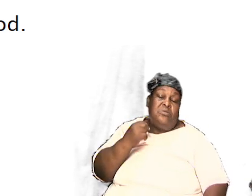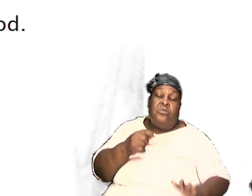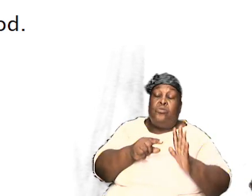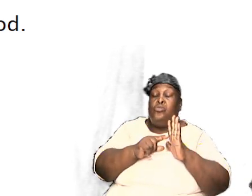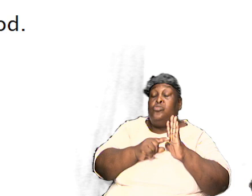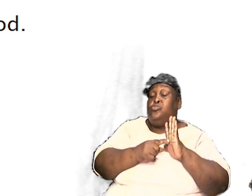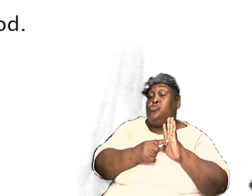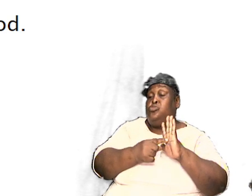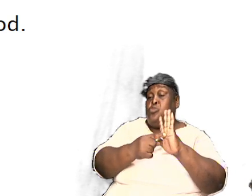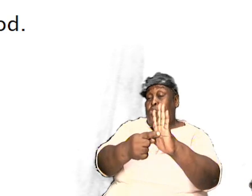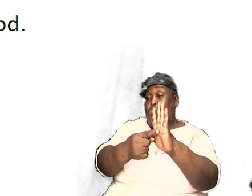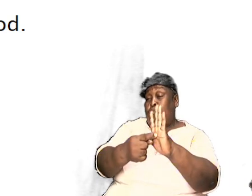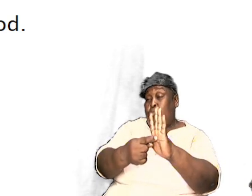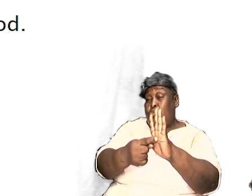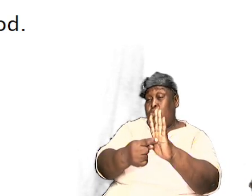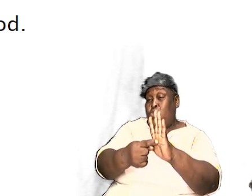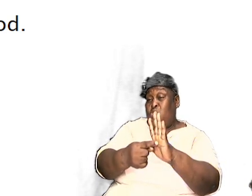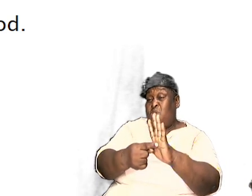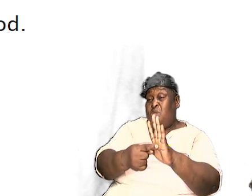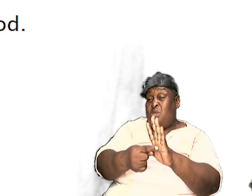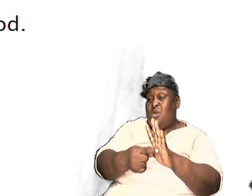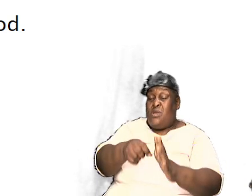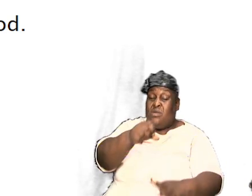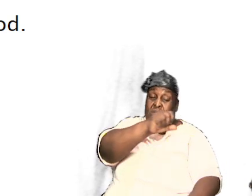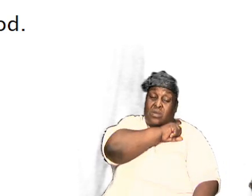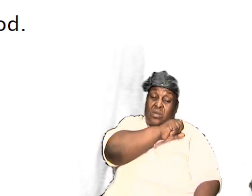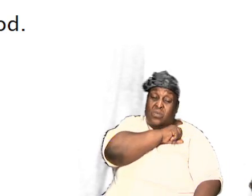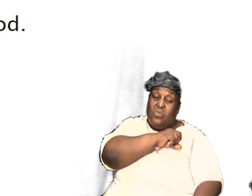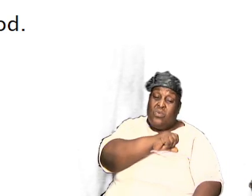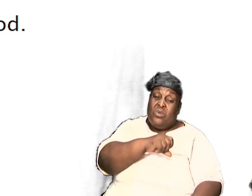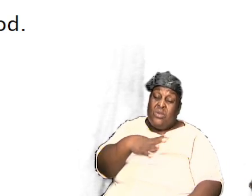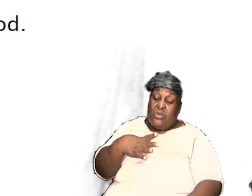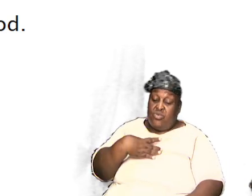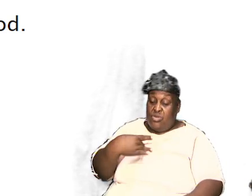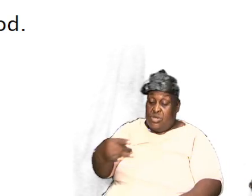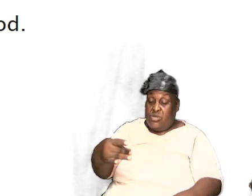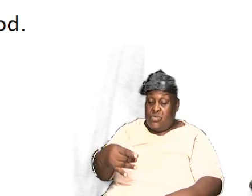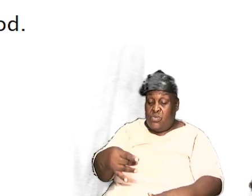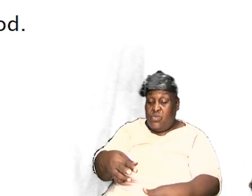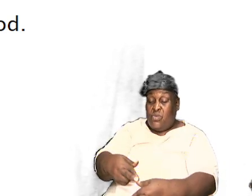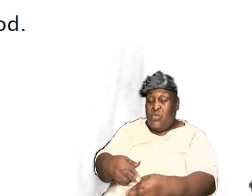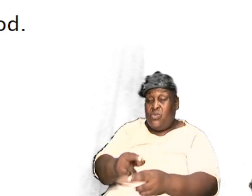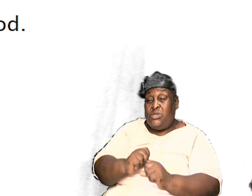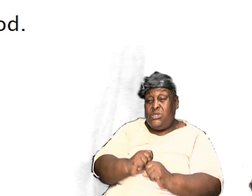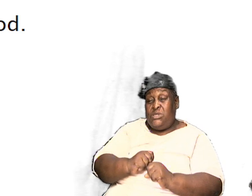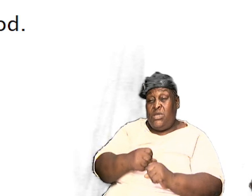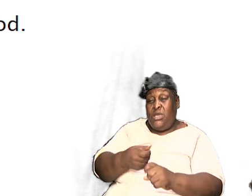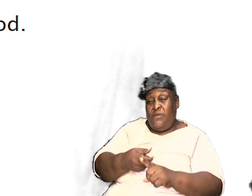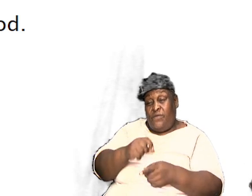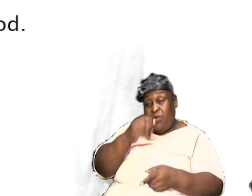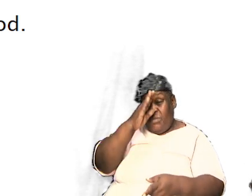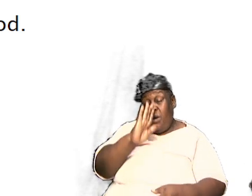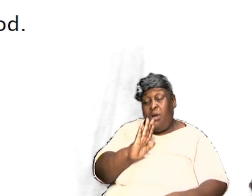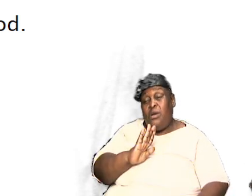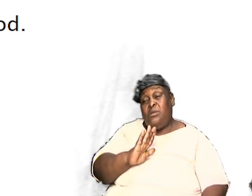shows that he was really interested to receive a word from God. But